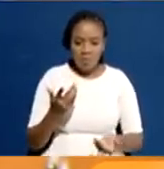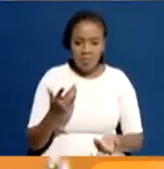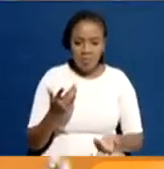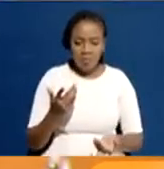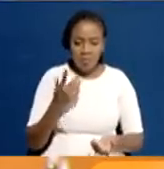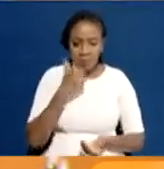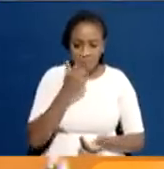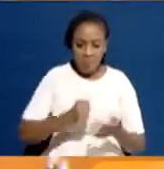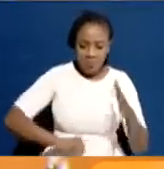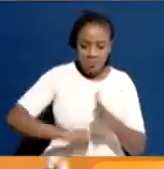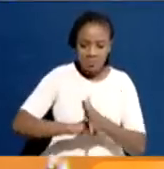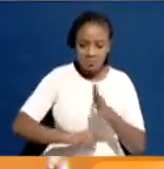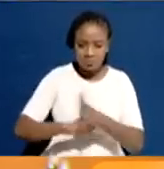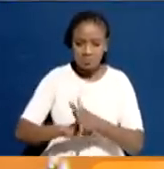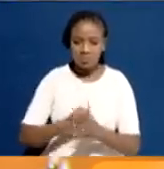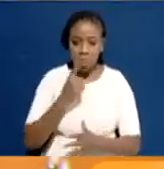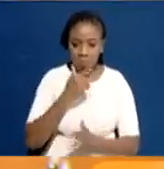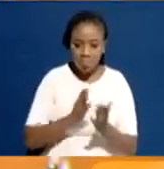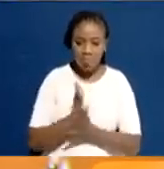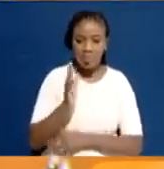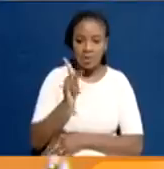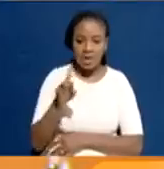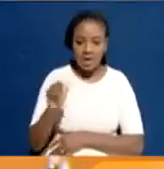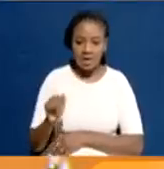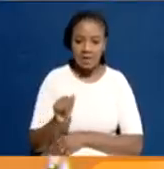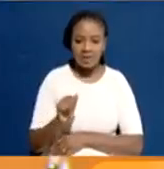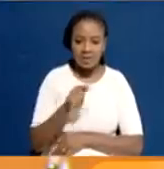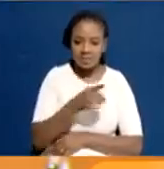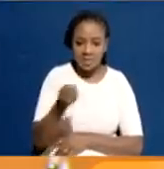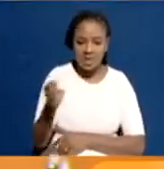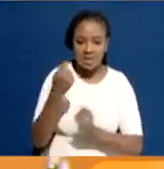facilitated by KRA staff not to pay tax.